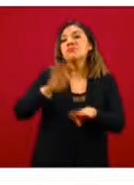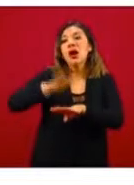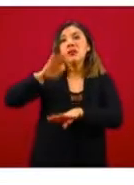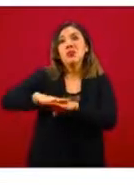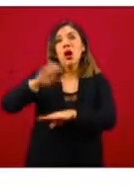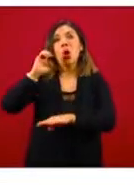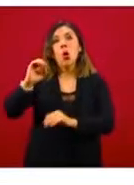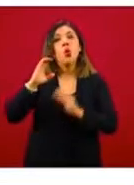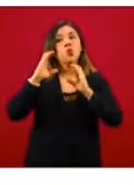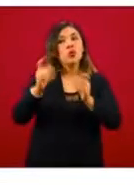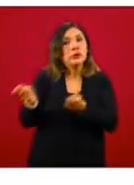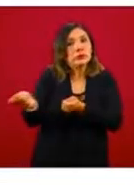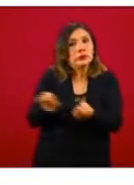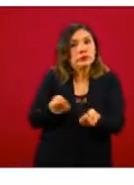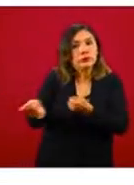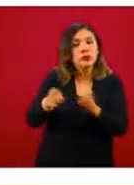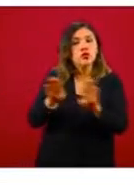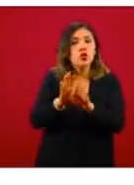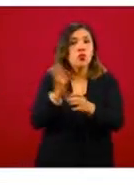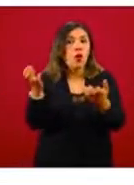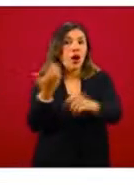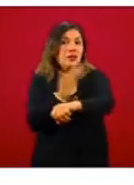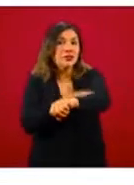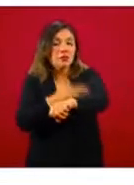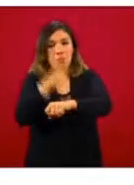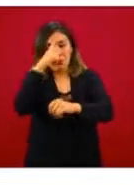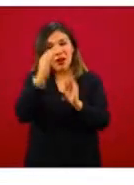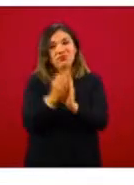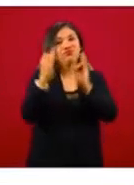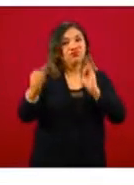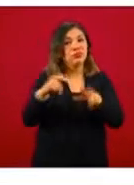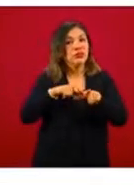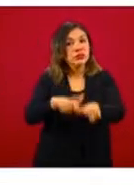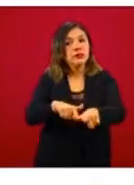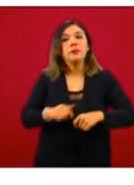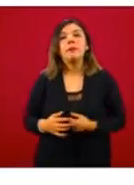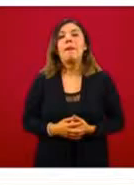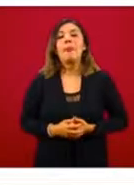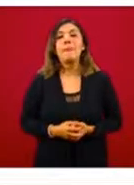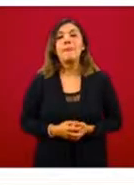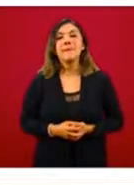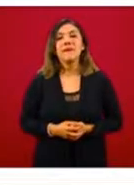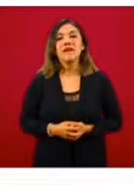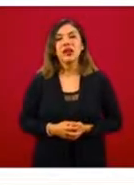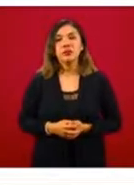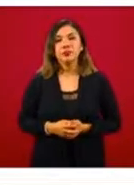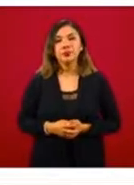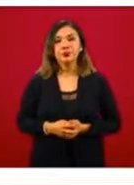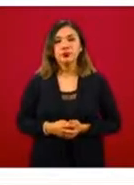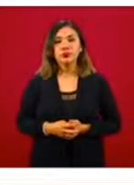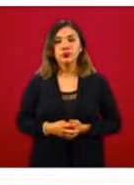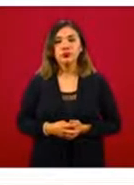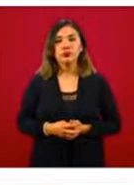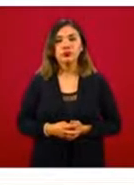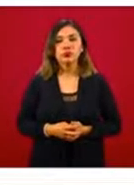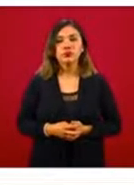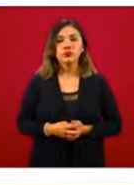on top of this. We have to be very much on top of maintaining safe distancing measures.